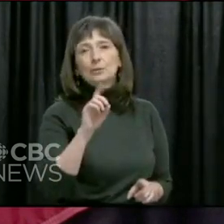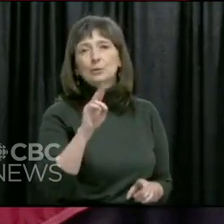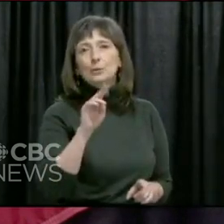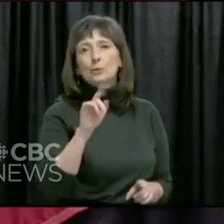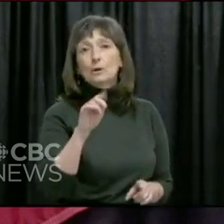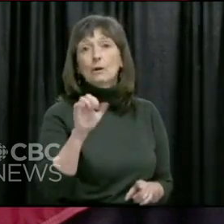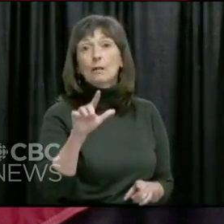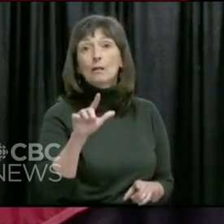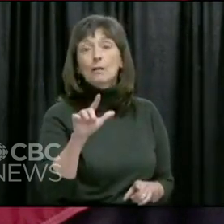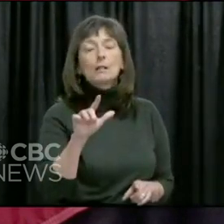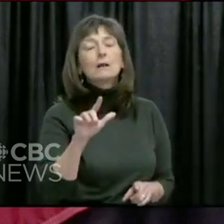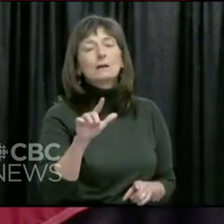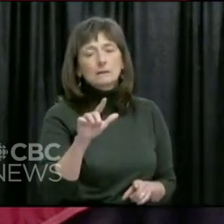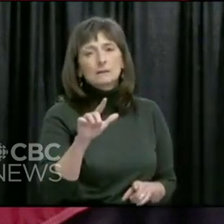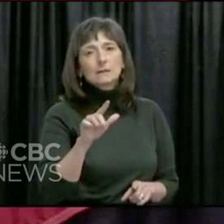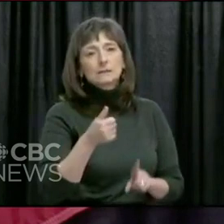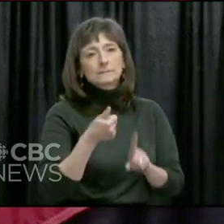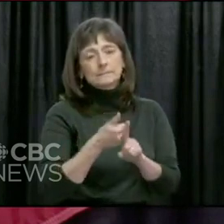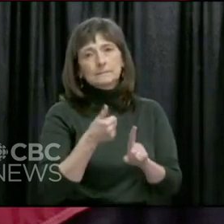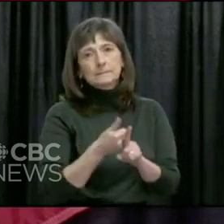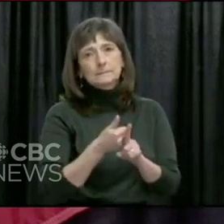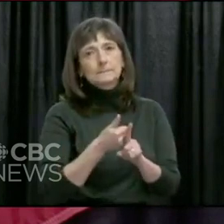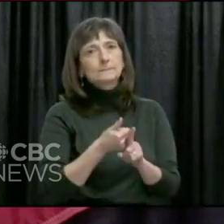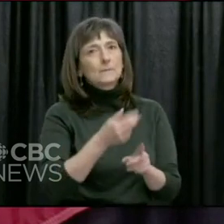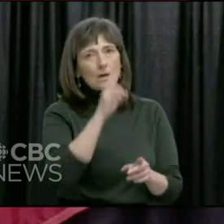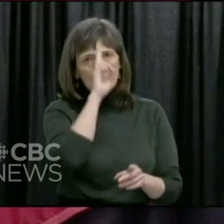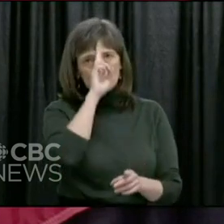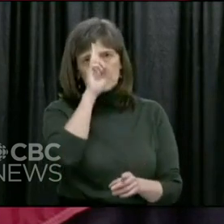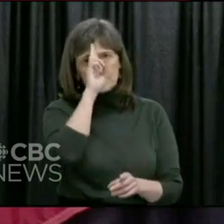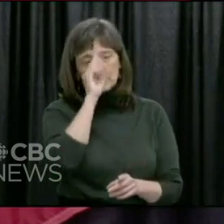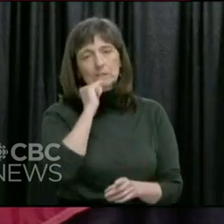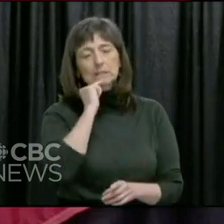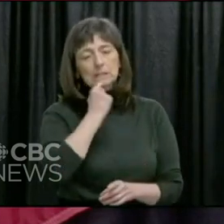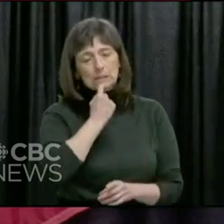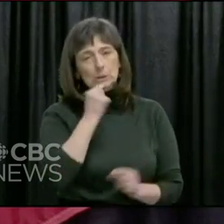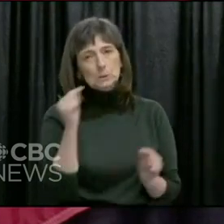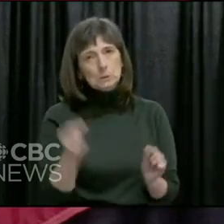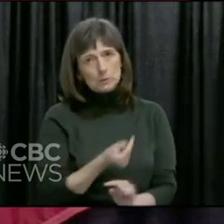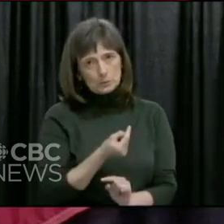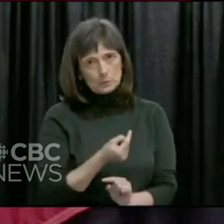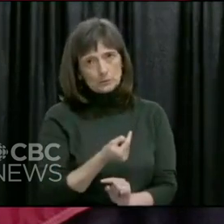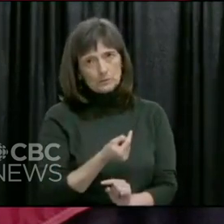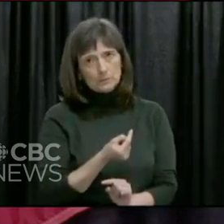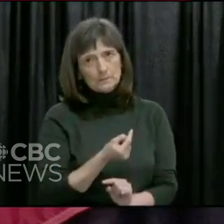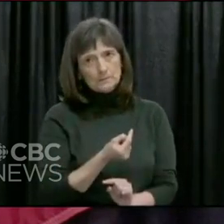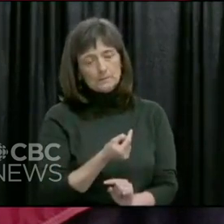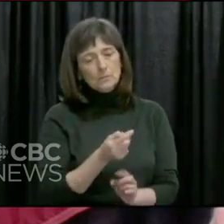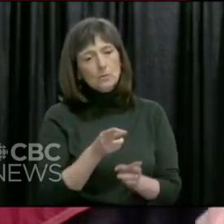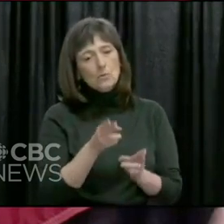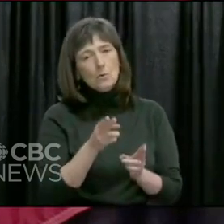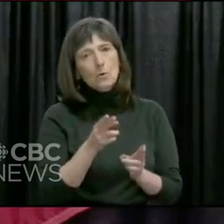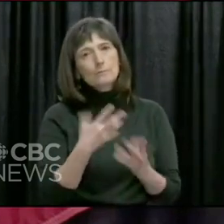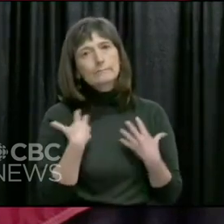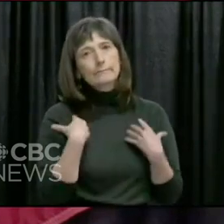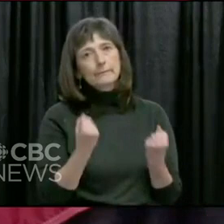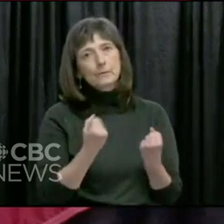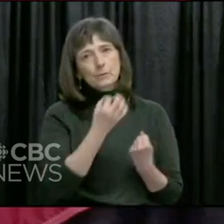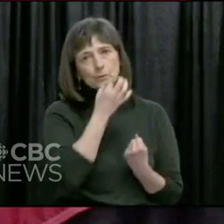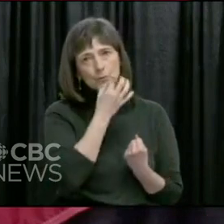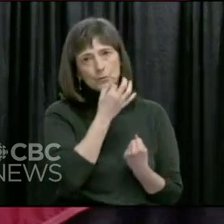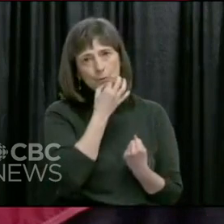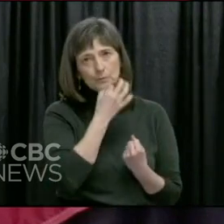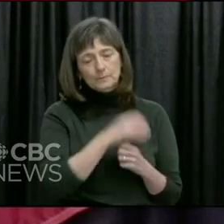injuries. We, of course, wish him a speedy, safe, and full recovery. At this point, I would